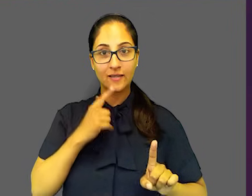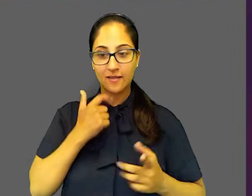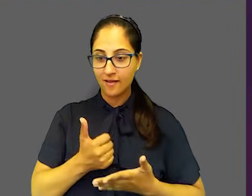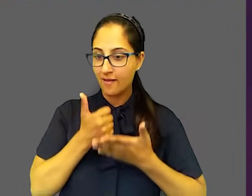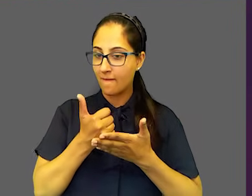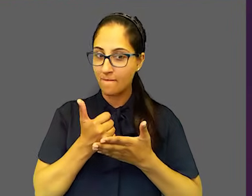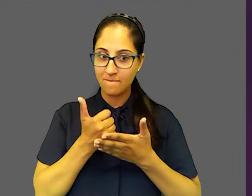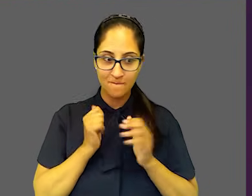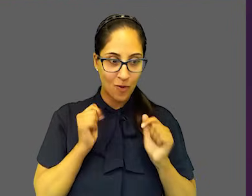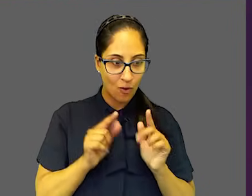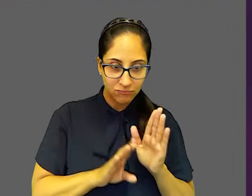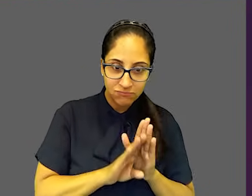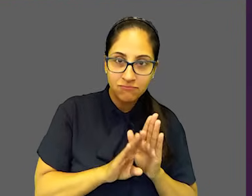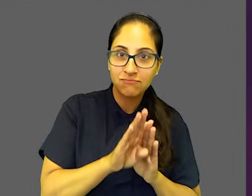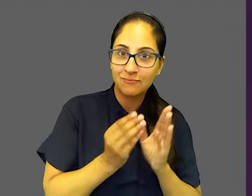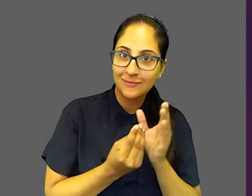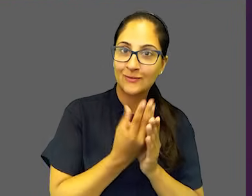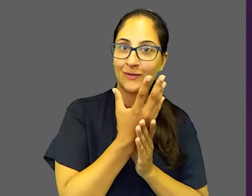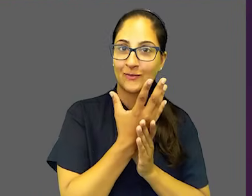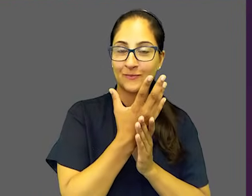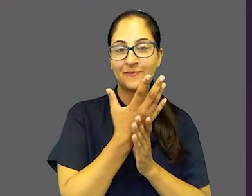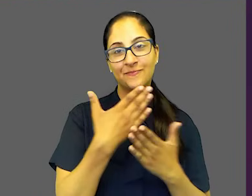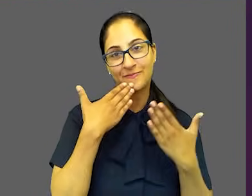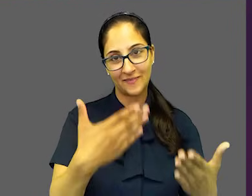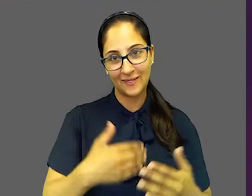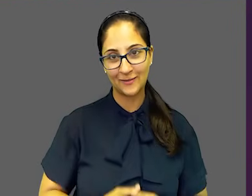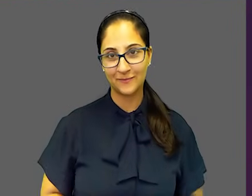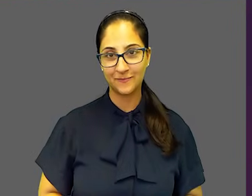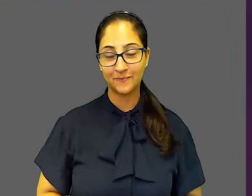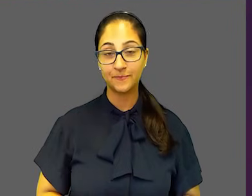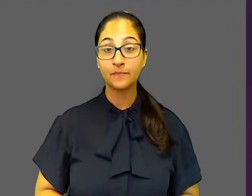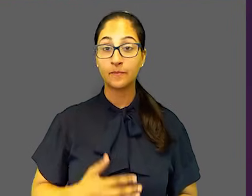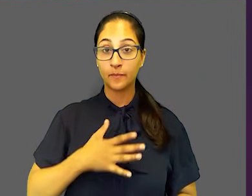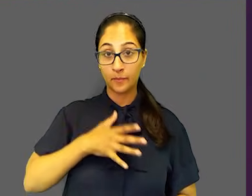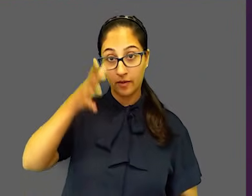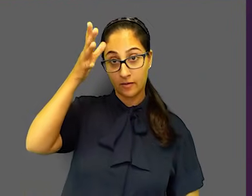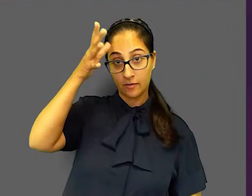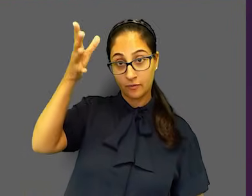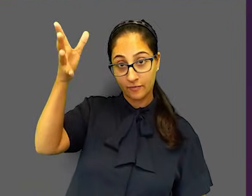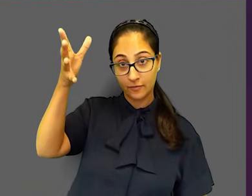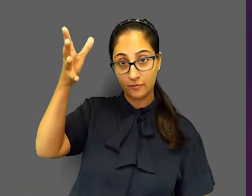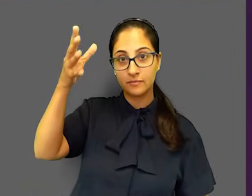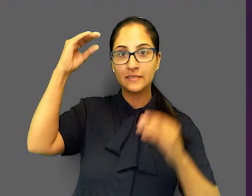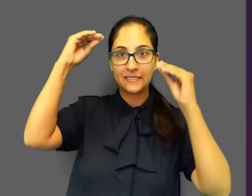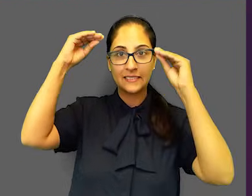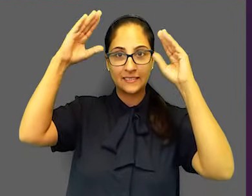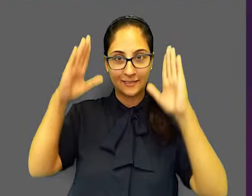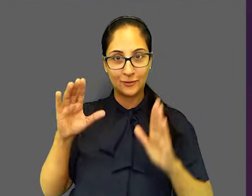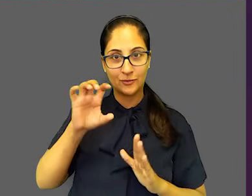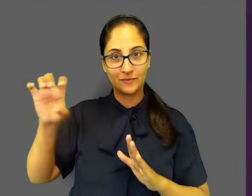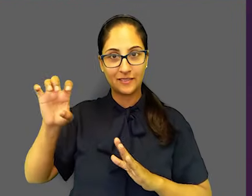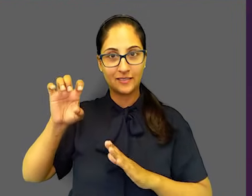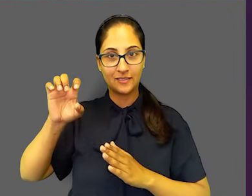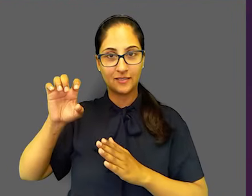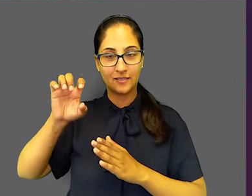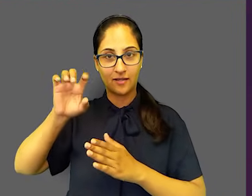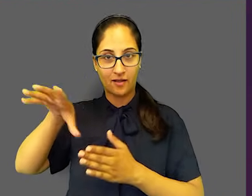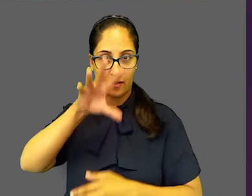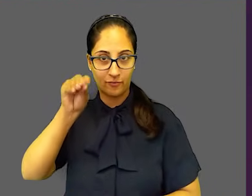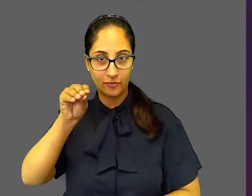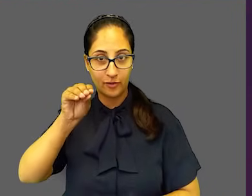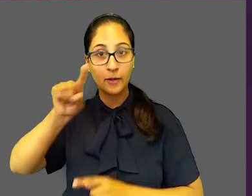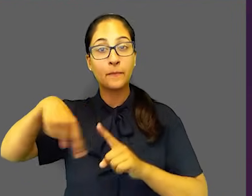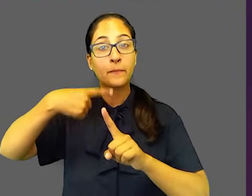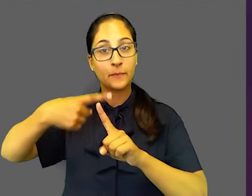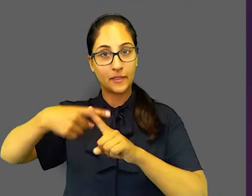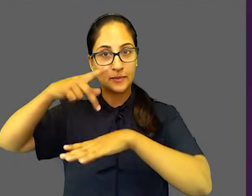their development and their growth. For myself, my grandfather was a teacher in East Africa, our principal. My mom was part of the